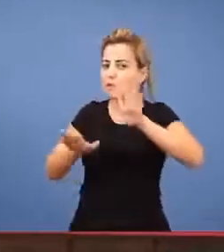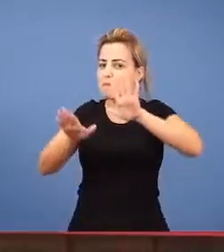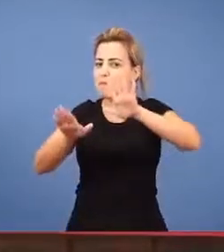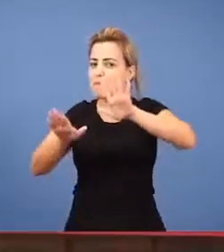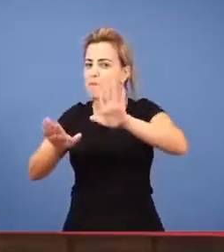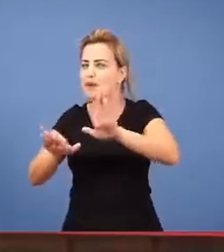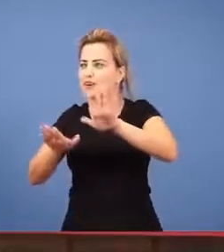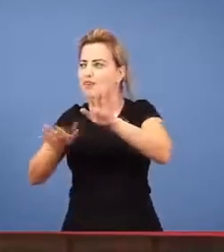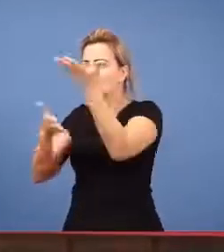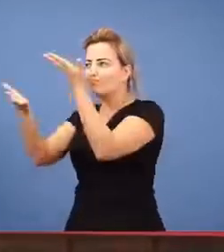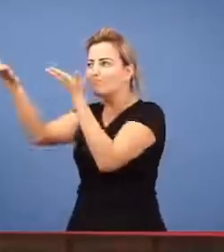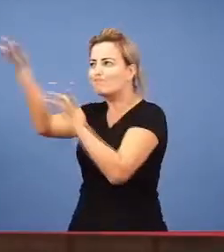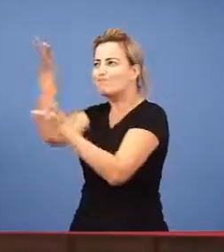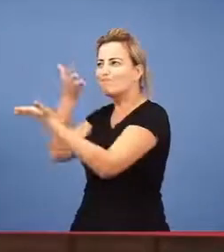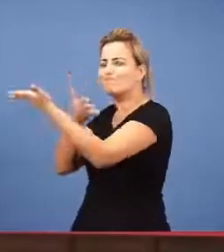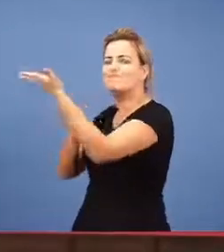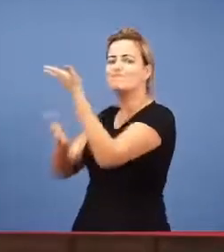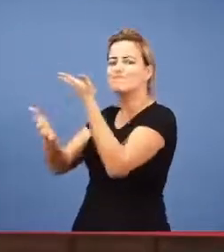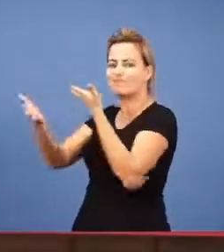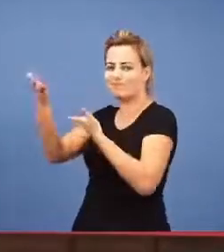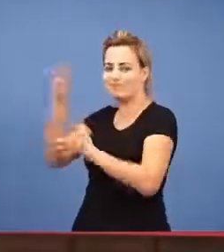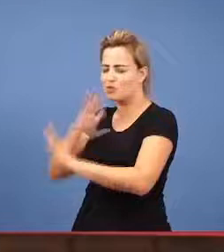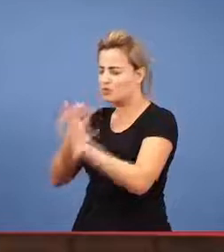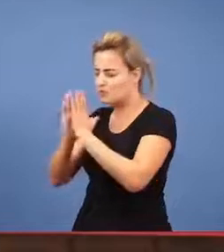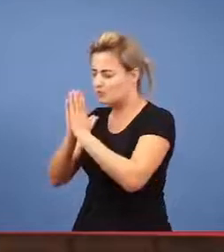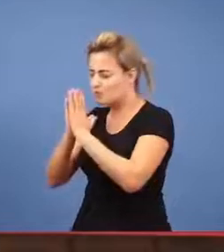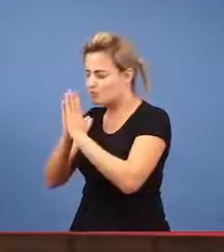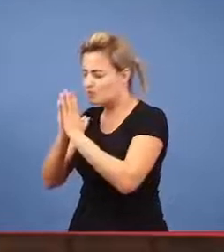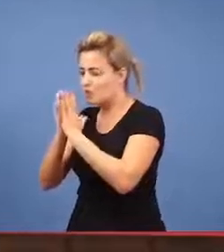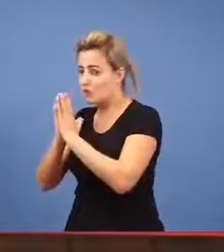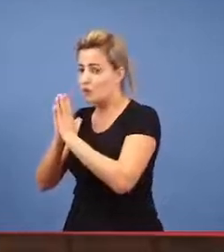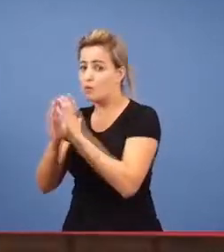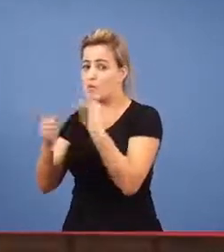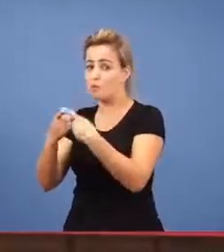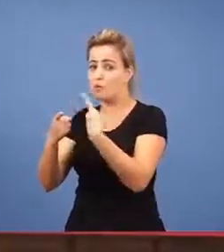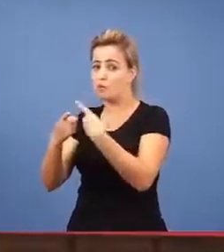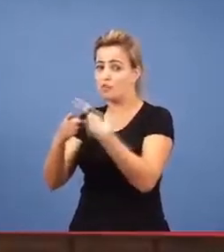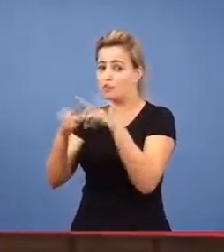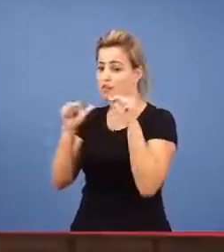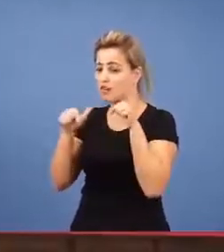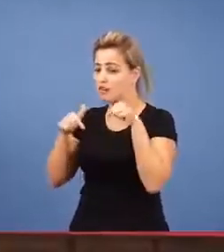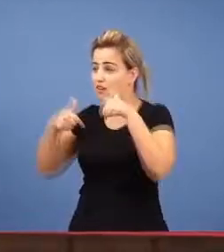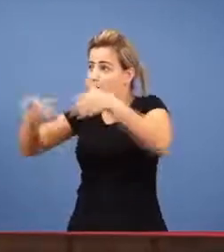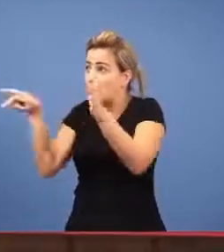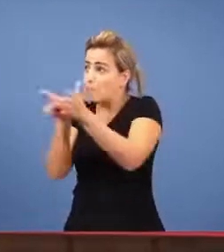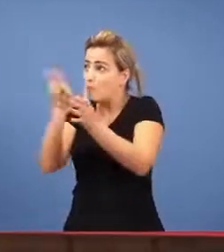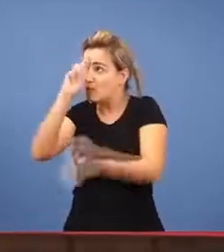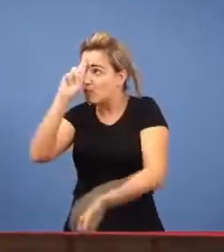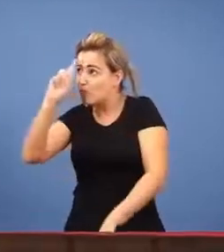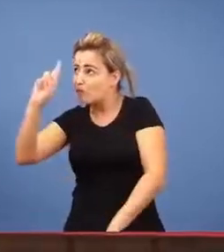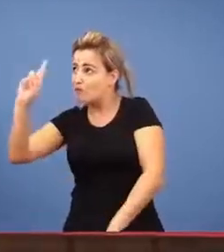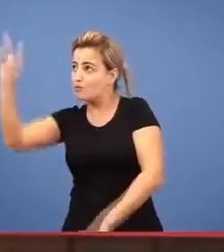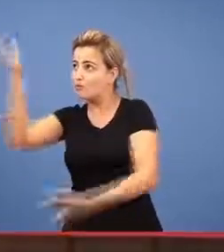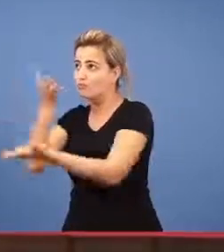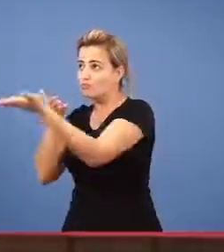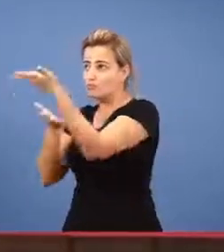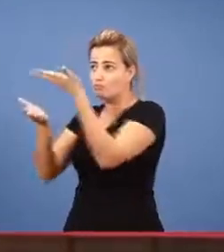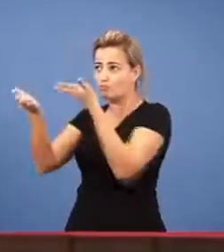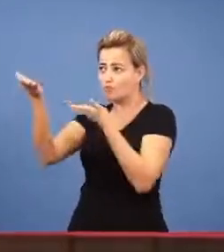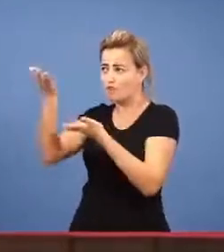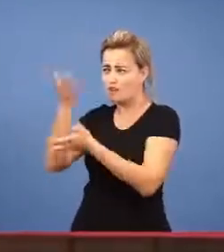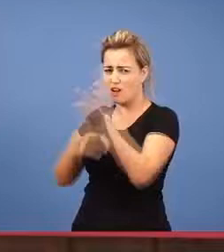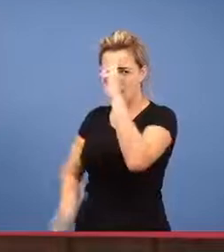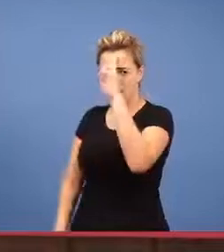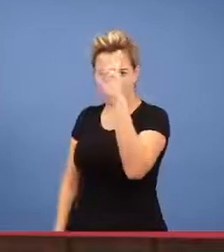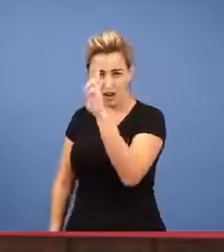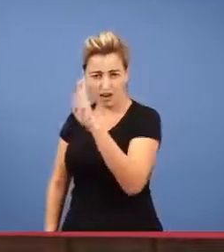transmitted. It comes from eternity. It comes out of eternity. It moves on this